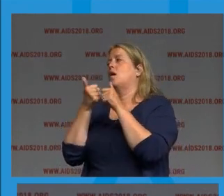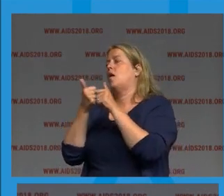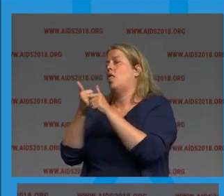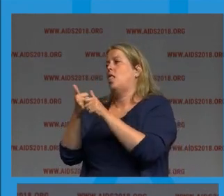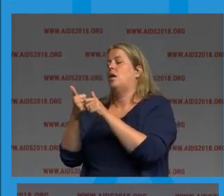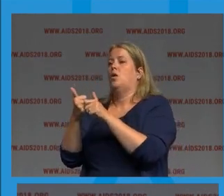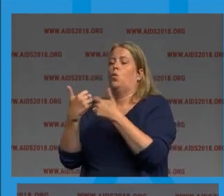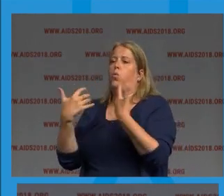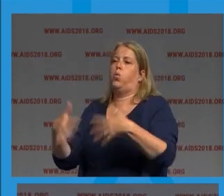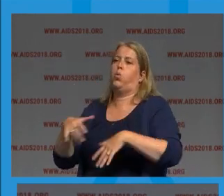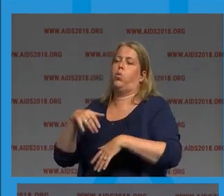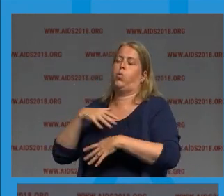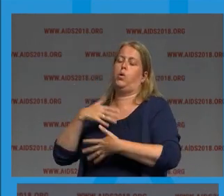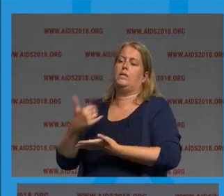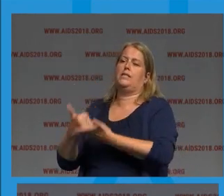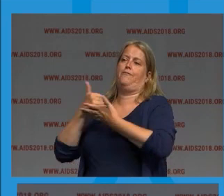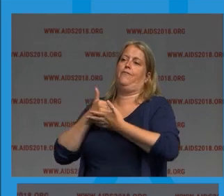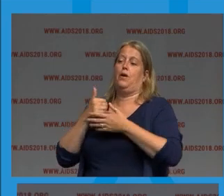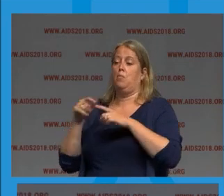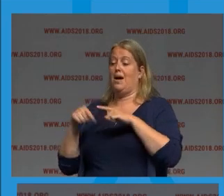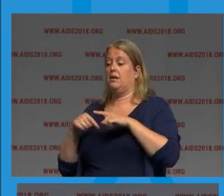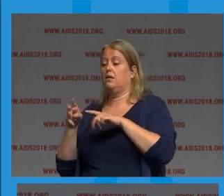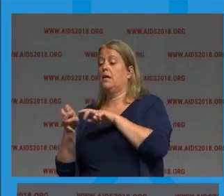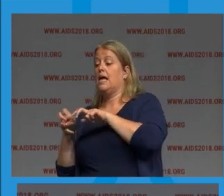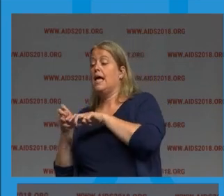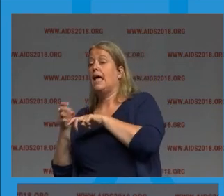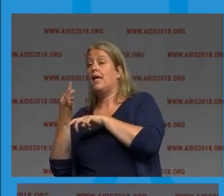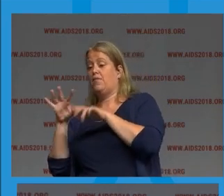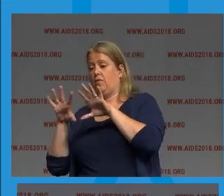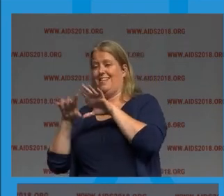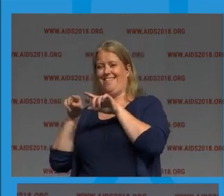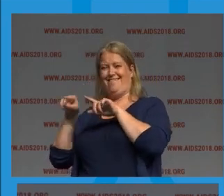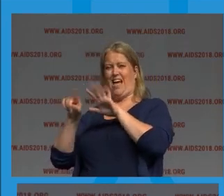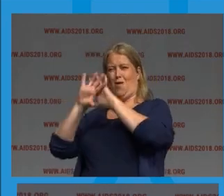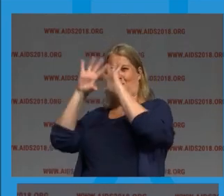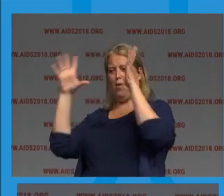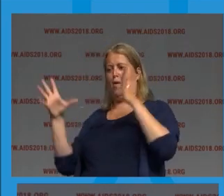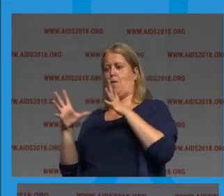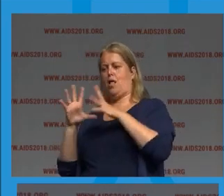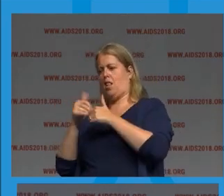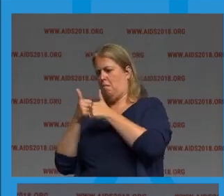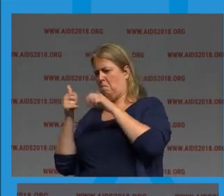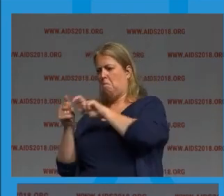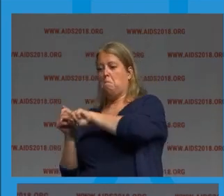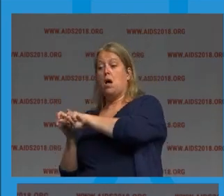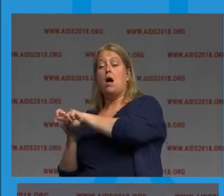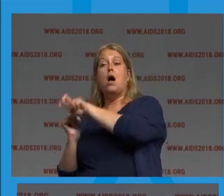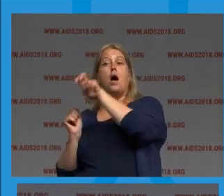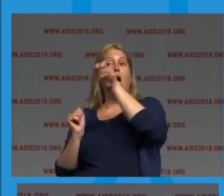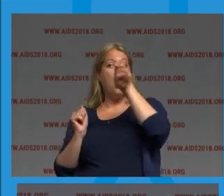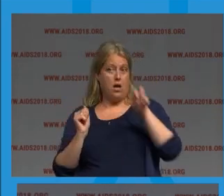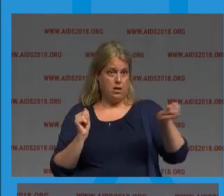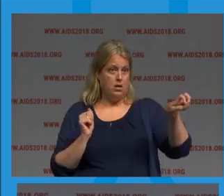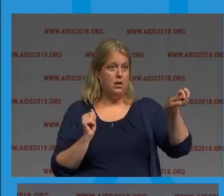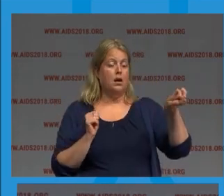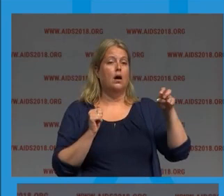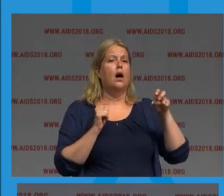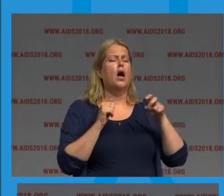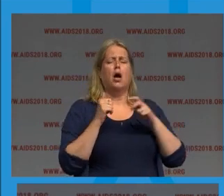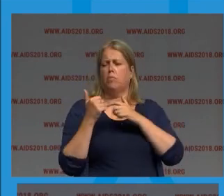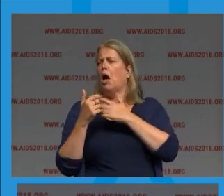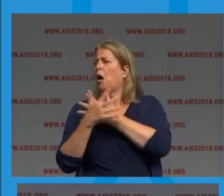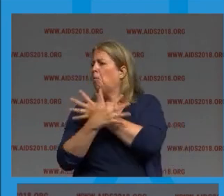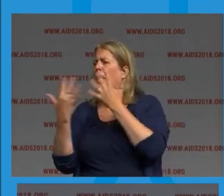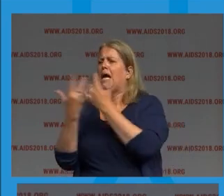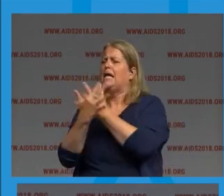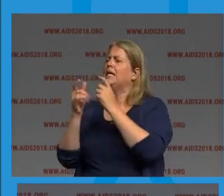outside of that, outside of this sort of bubble that I've been in, that I've been appreciative of and grateful to meet so many people and also to educate and inform